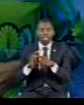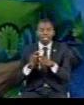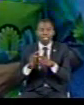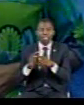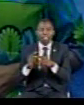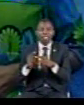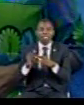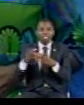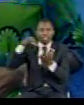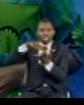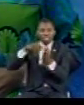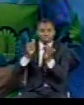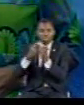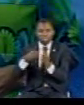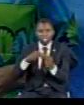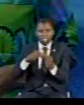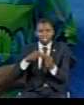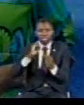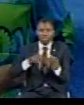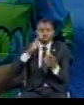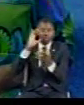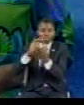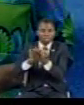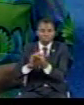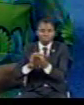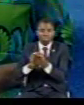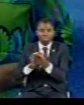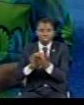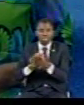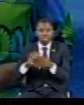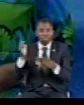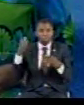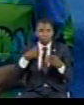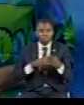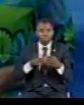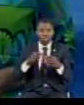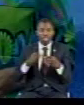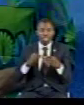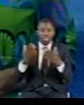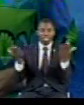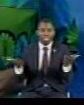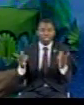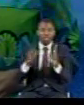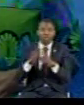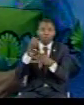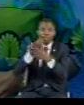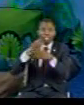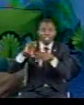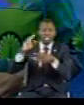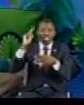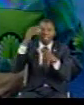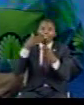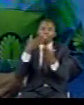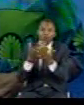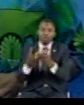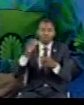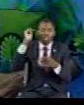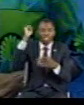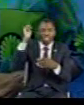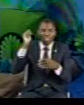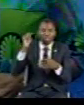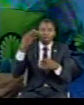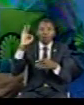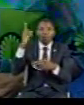wife, Mercy Paul. We are here to share the good testimony for what